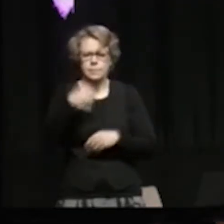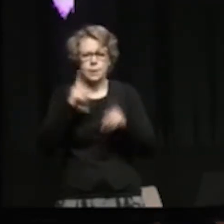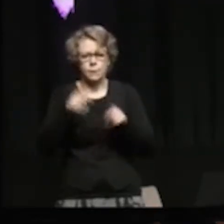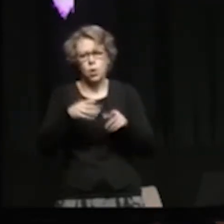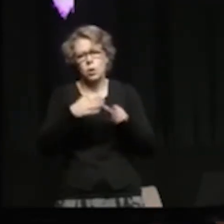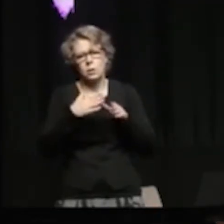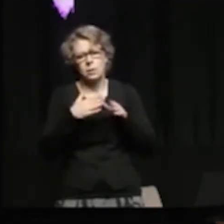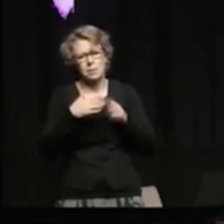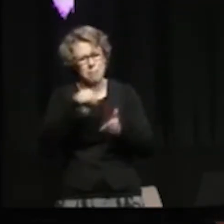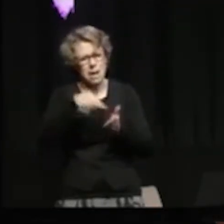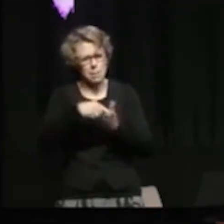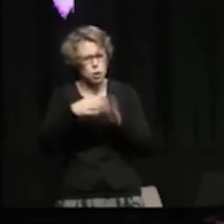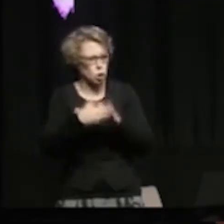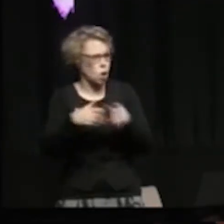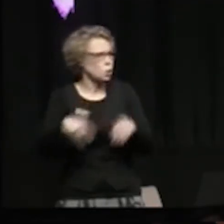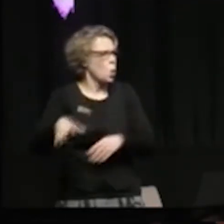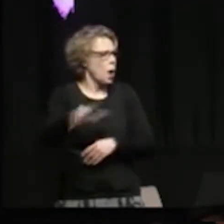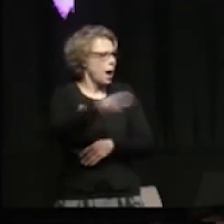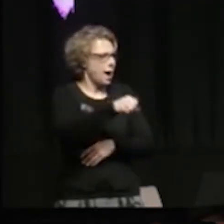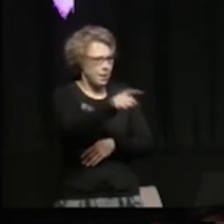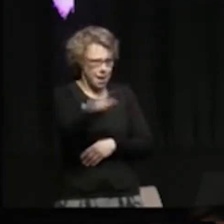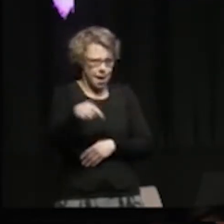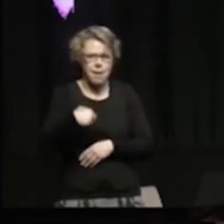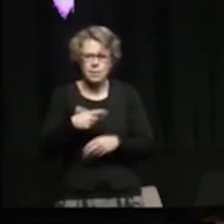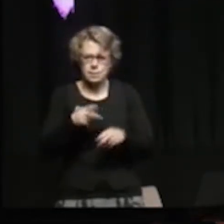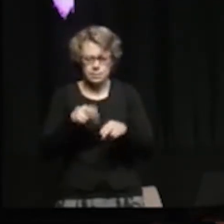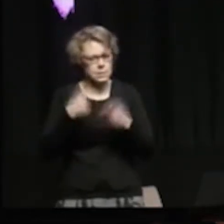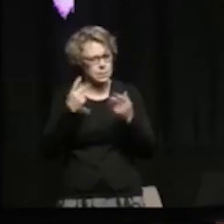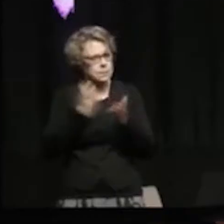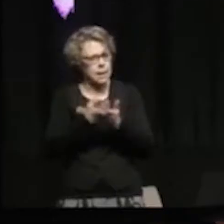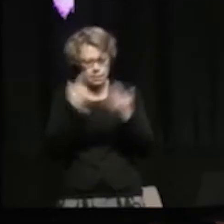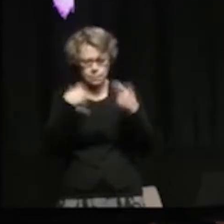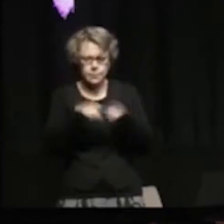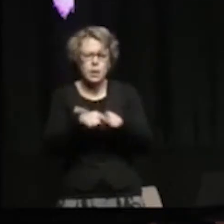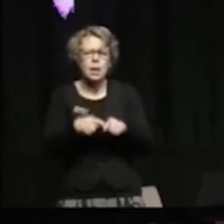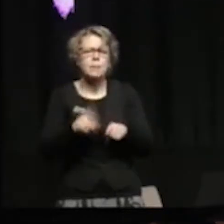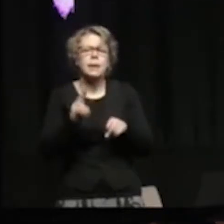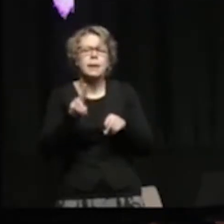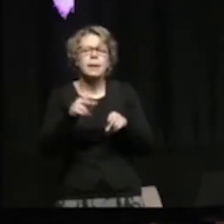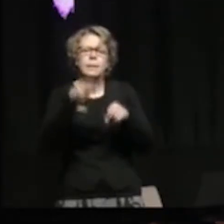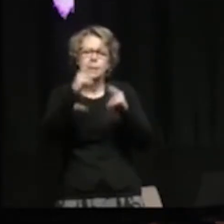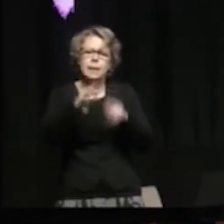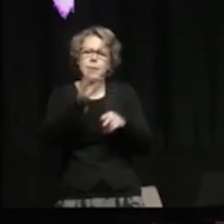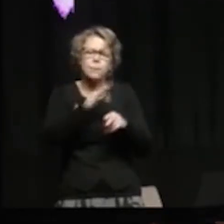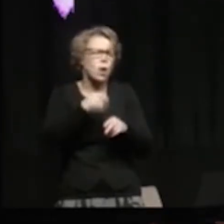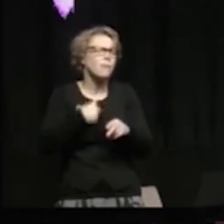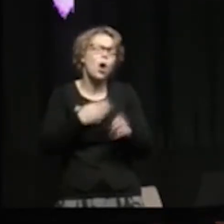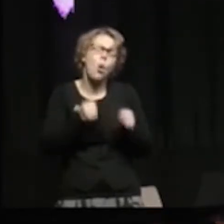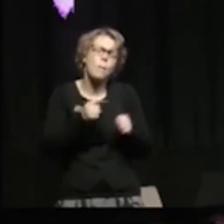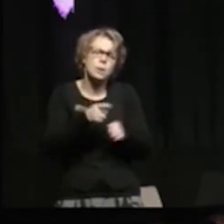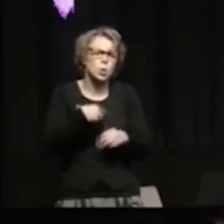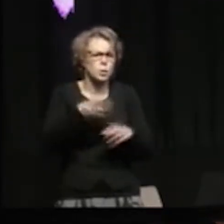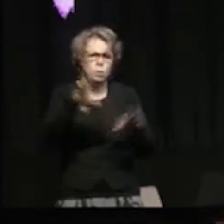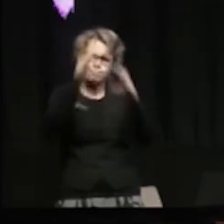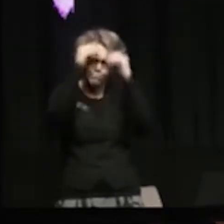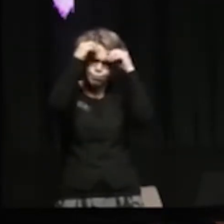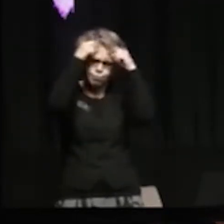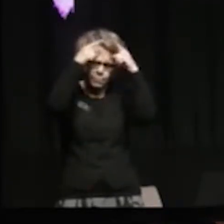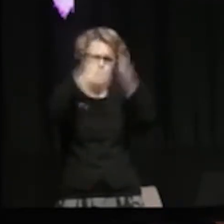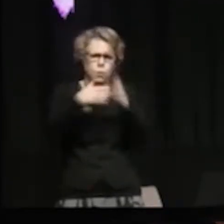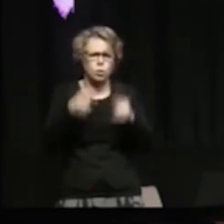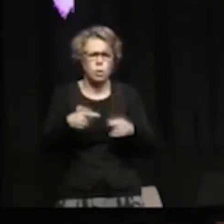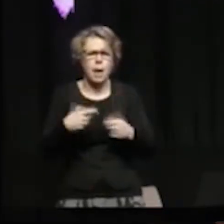together Yes. a vision of the city. And I Yeah. think for everyone here, as you say, what are you going to pick up? So my next question to you, of course, is what is your hope? What do you hope